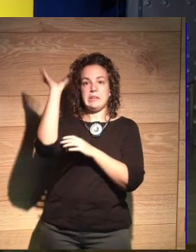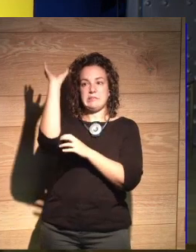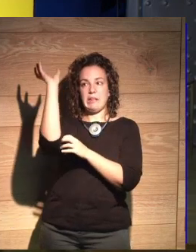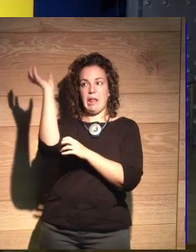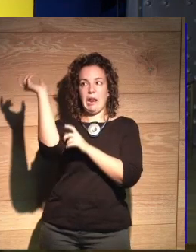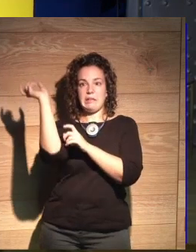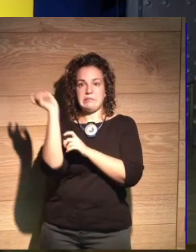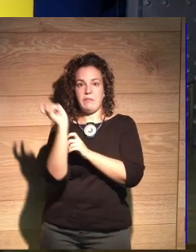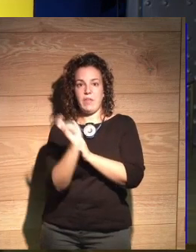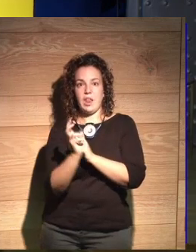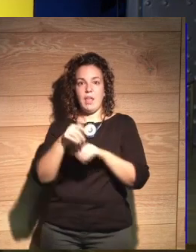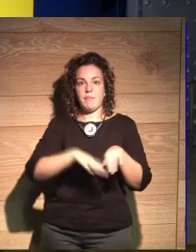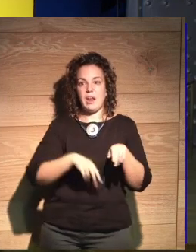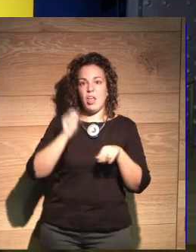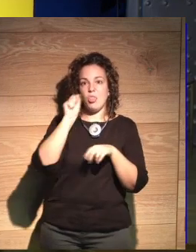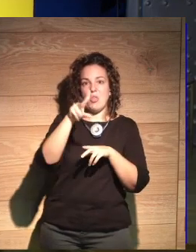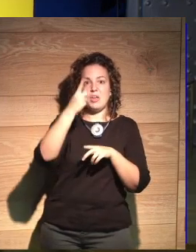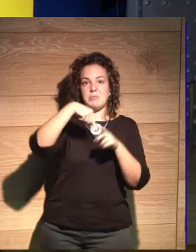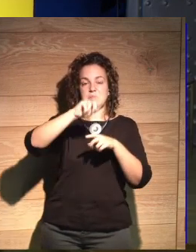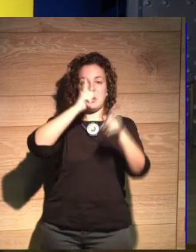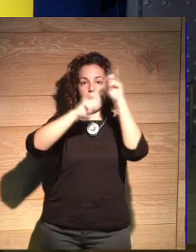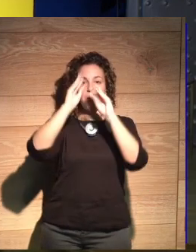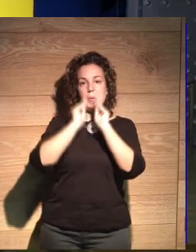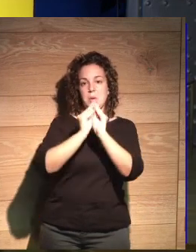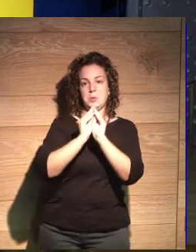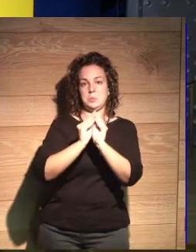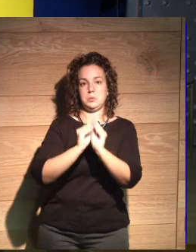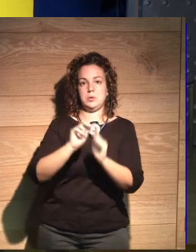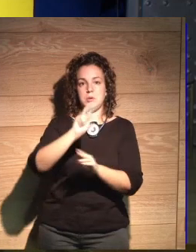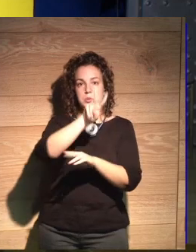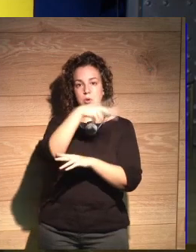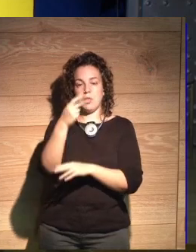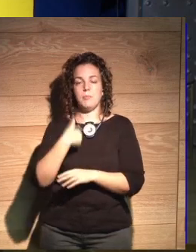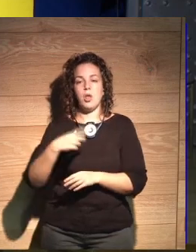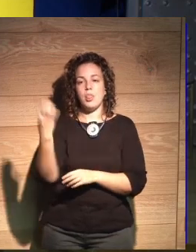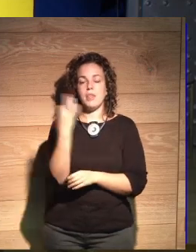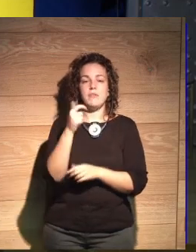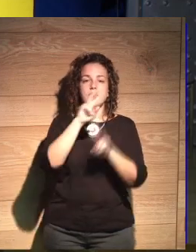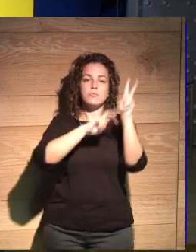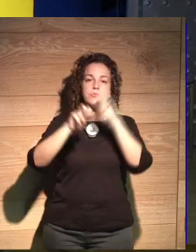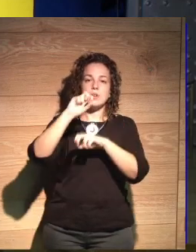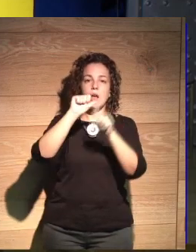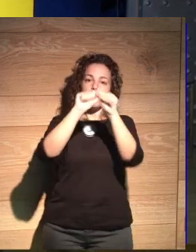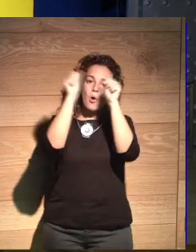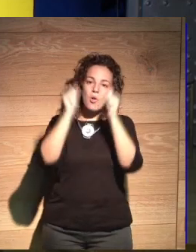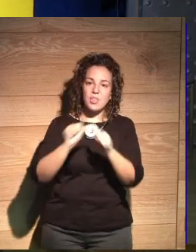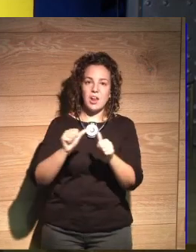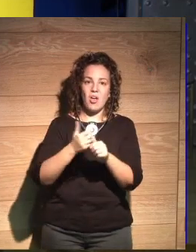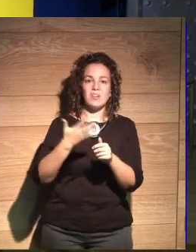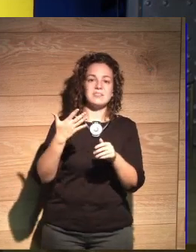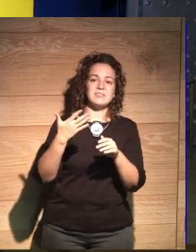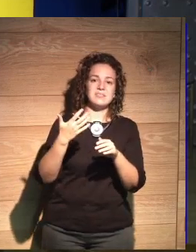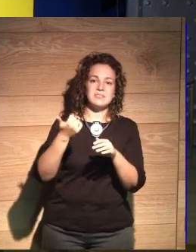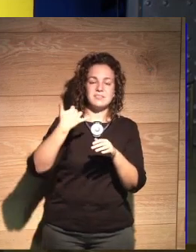We can't look for help. We can't look for models. That might make one pessimistic, but the fact is that the world